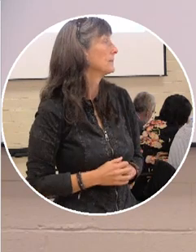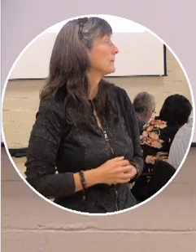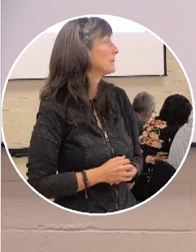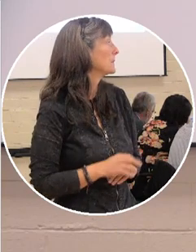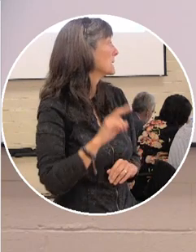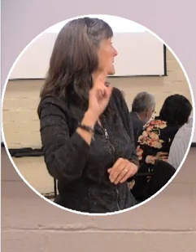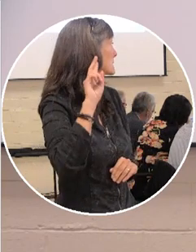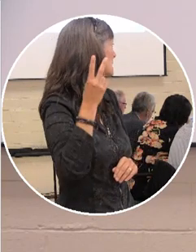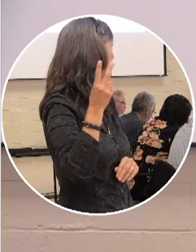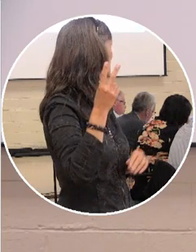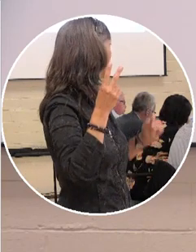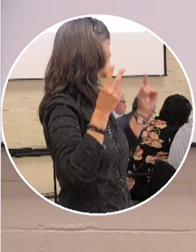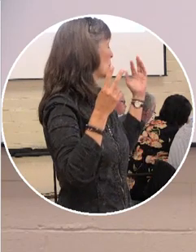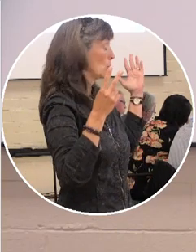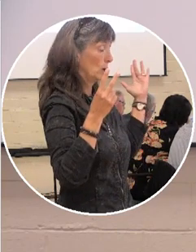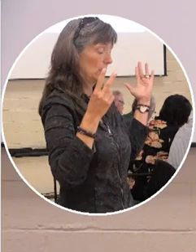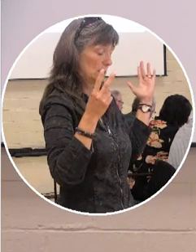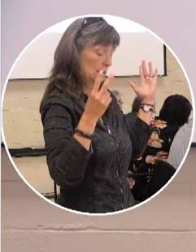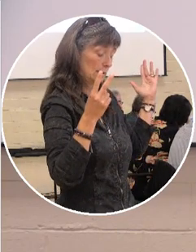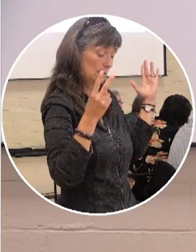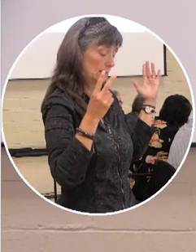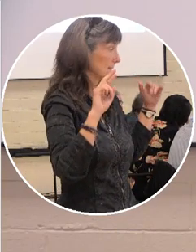Seconder before we entertain any discussion.